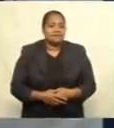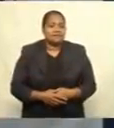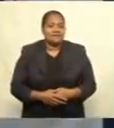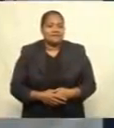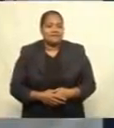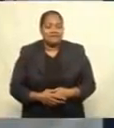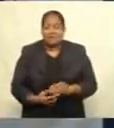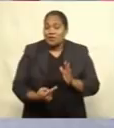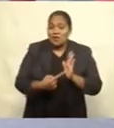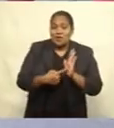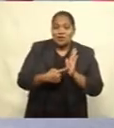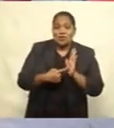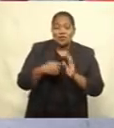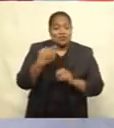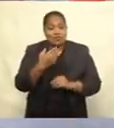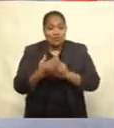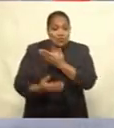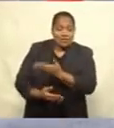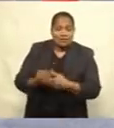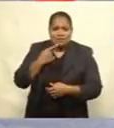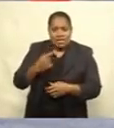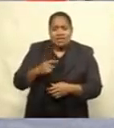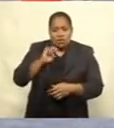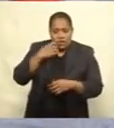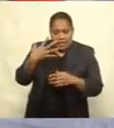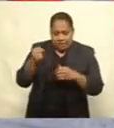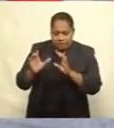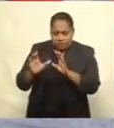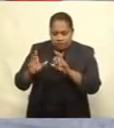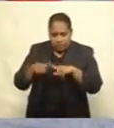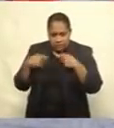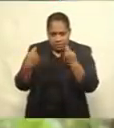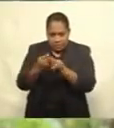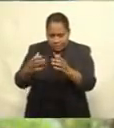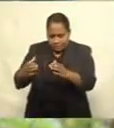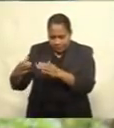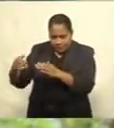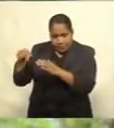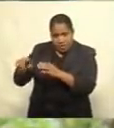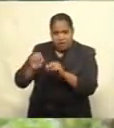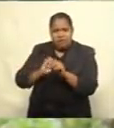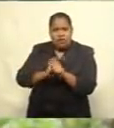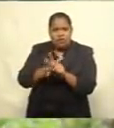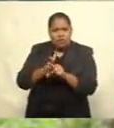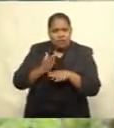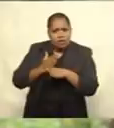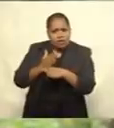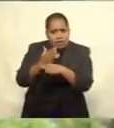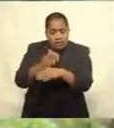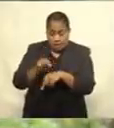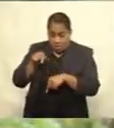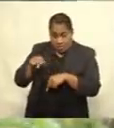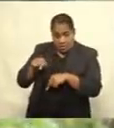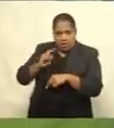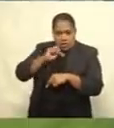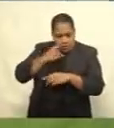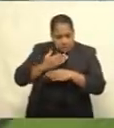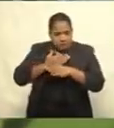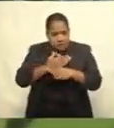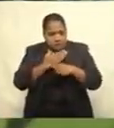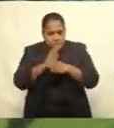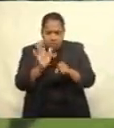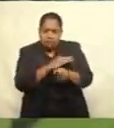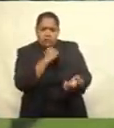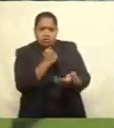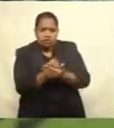Tundrabu maintains that they've set aside a task force for COVID operations and those that will man routine operations to ensure